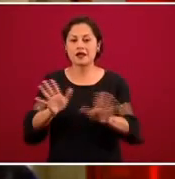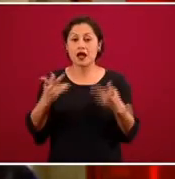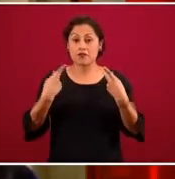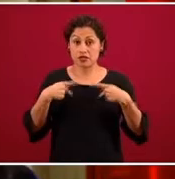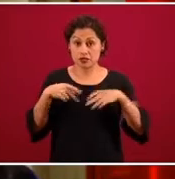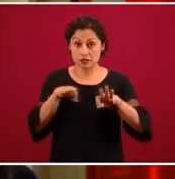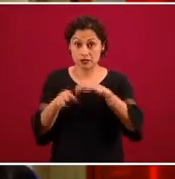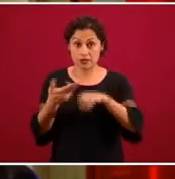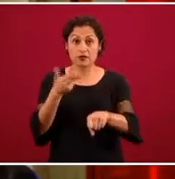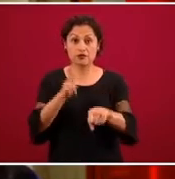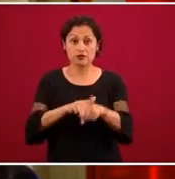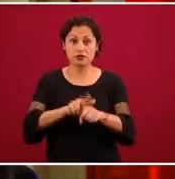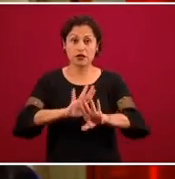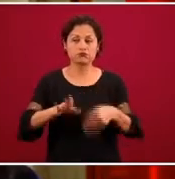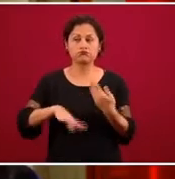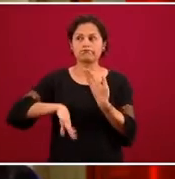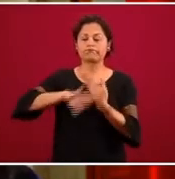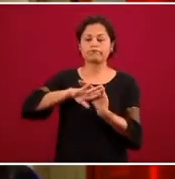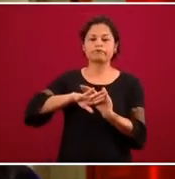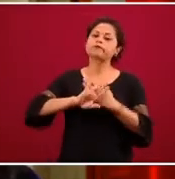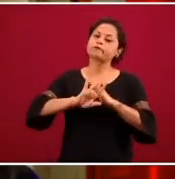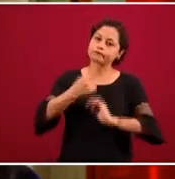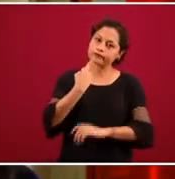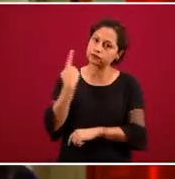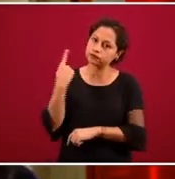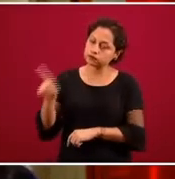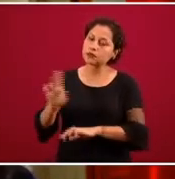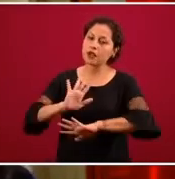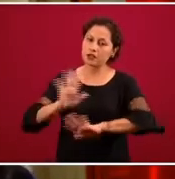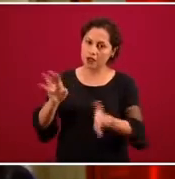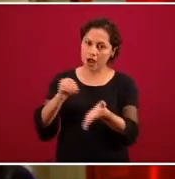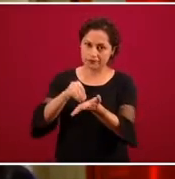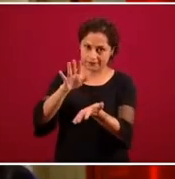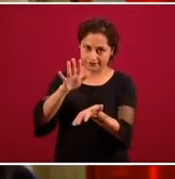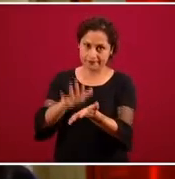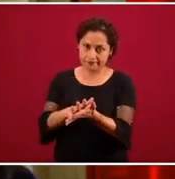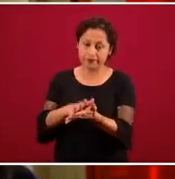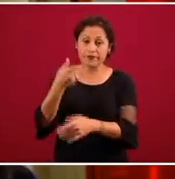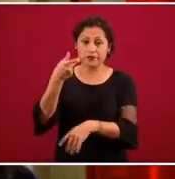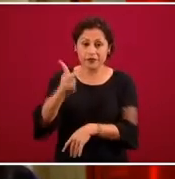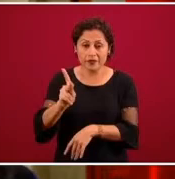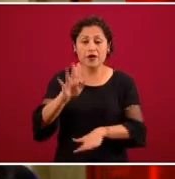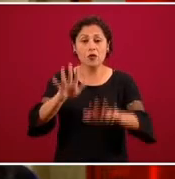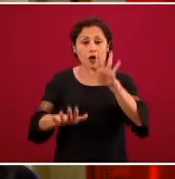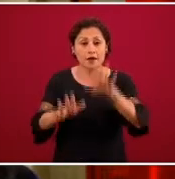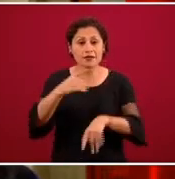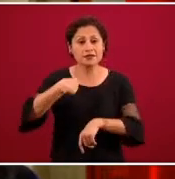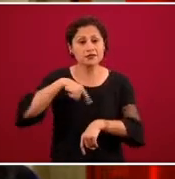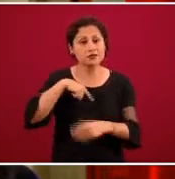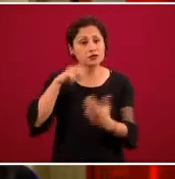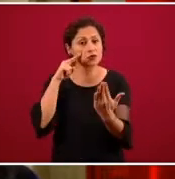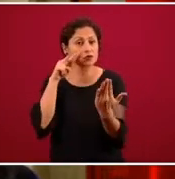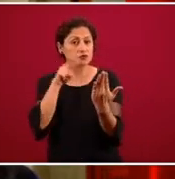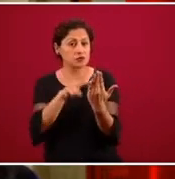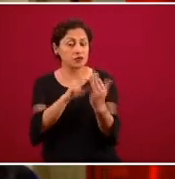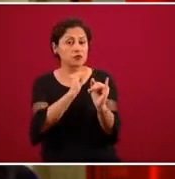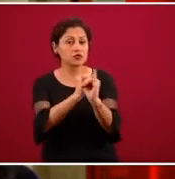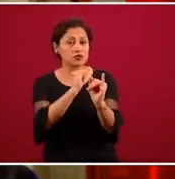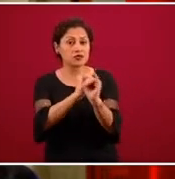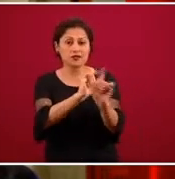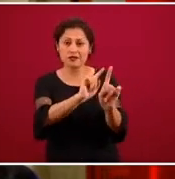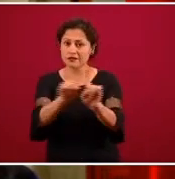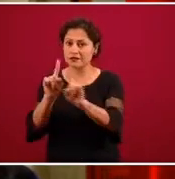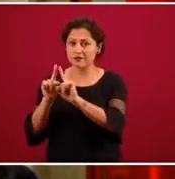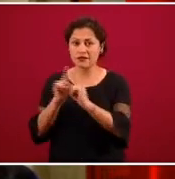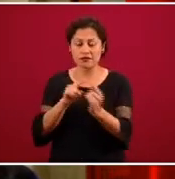against my colleagues, but there are more. There are more aggressive actions that are being taken against